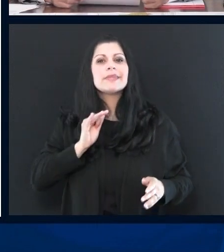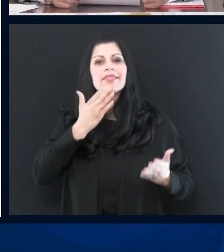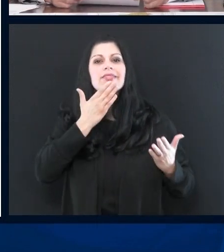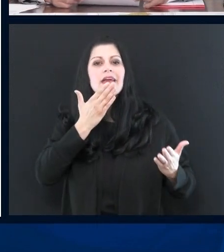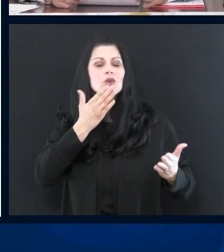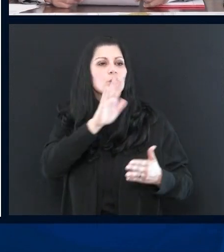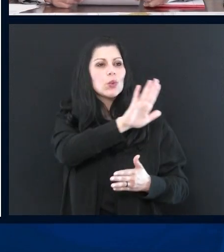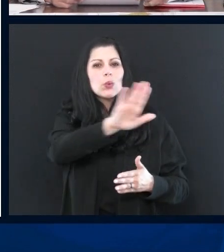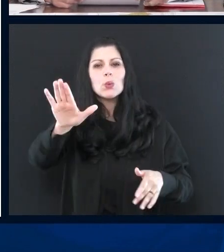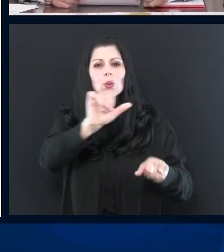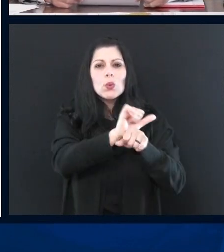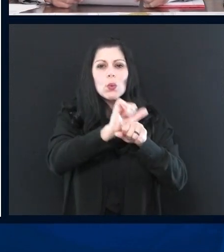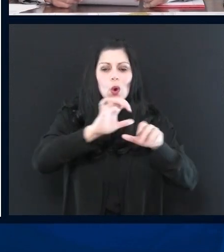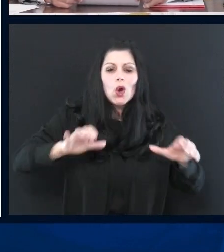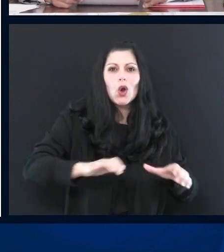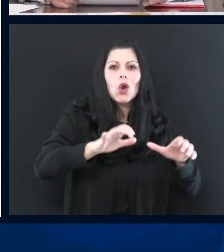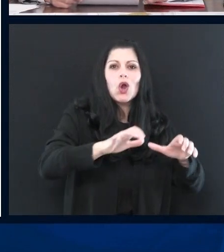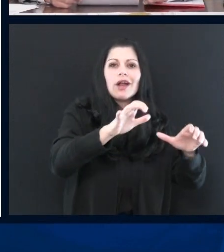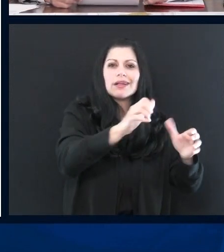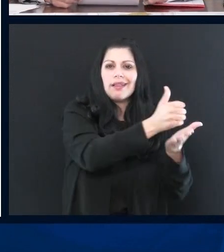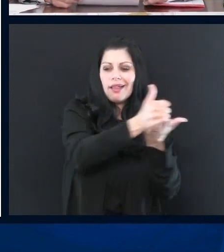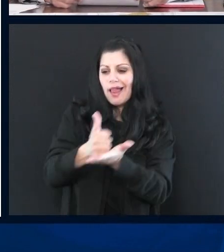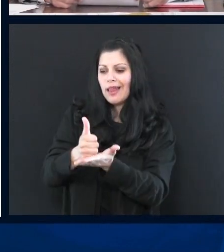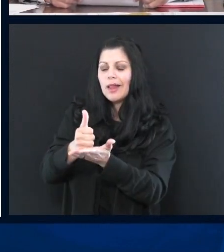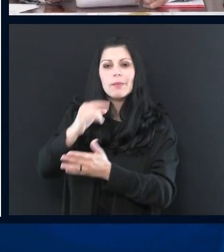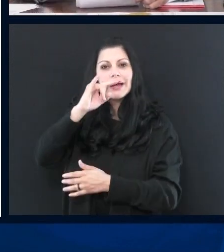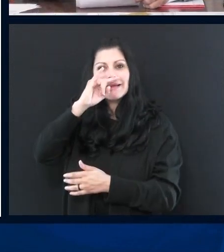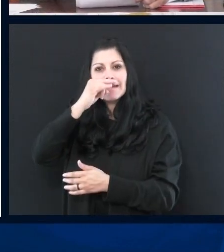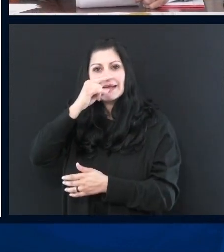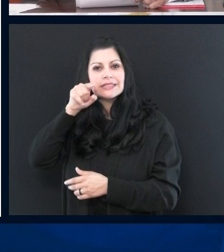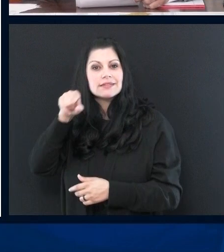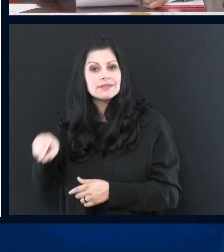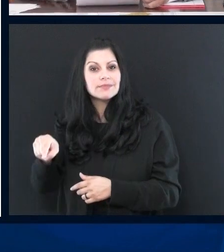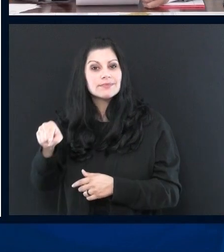and are making it happen for our kids, because we all know,